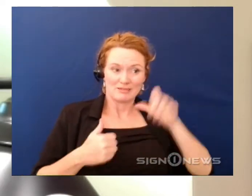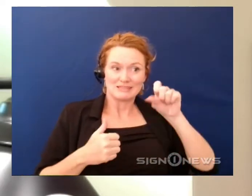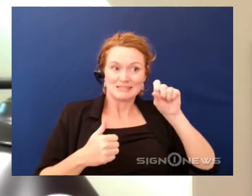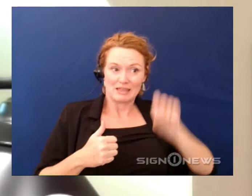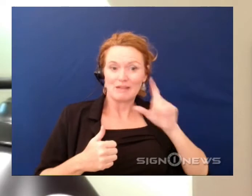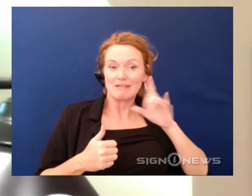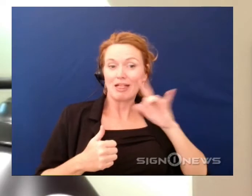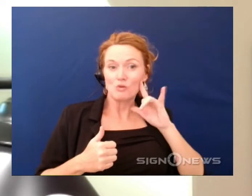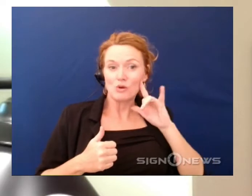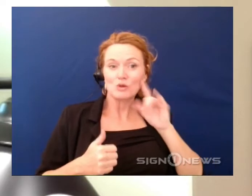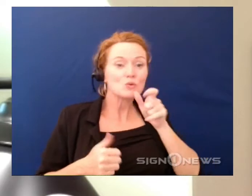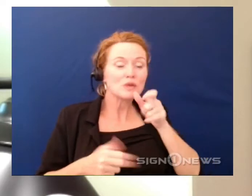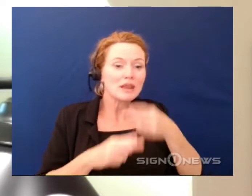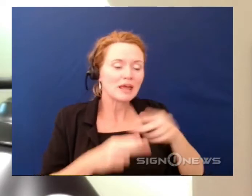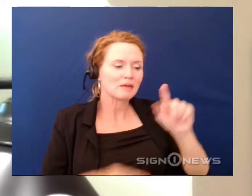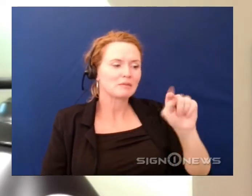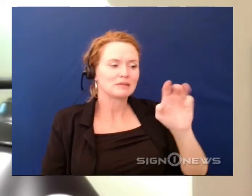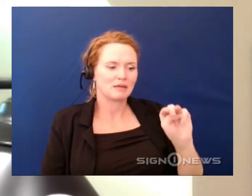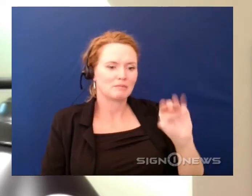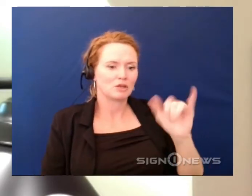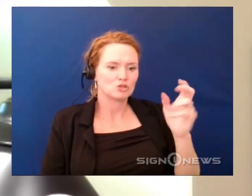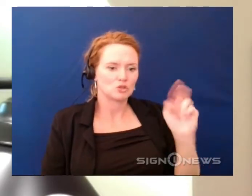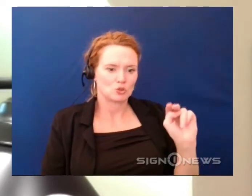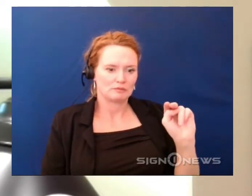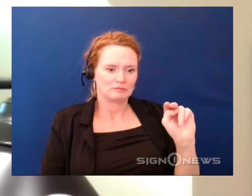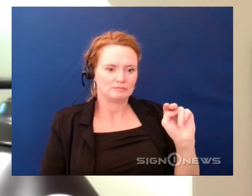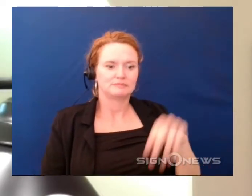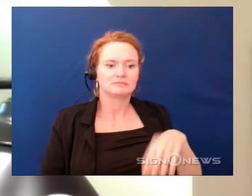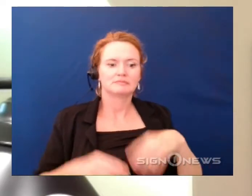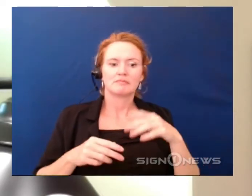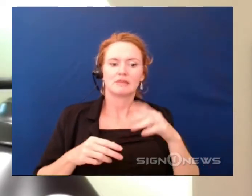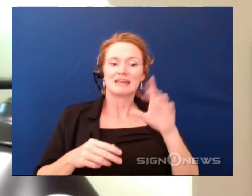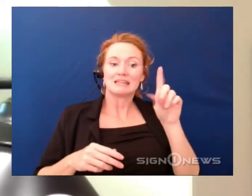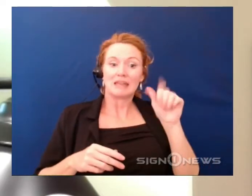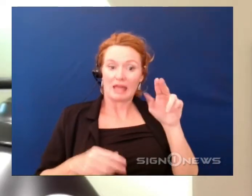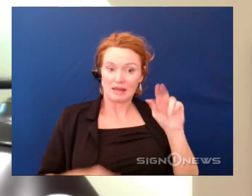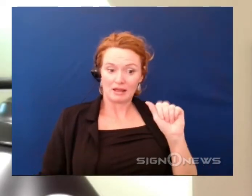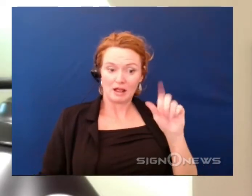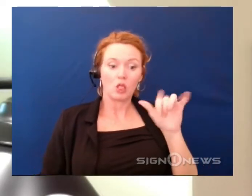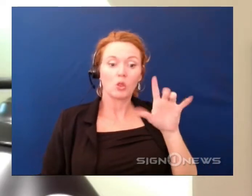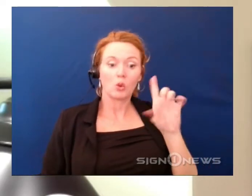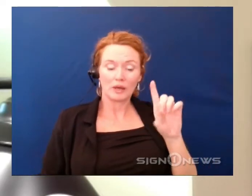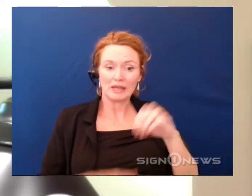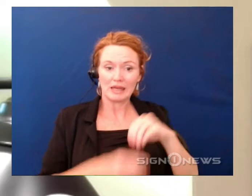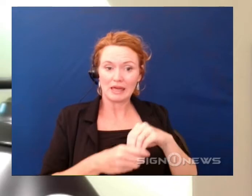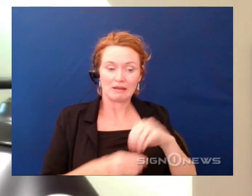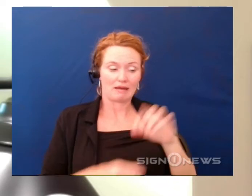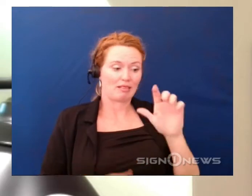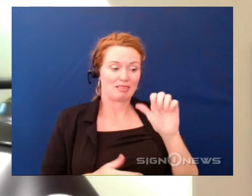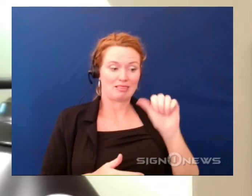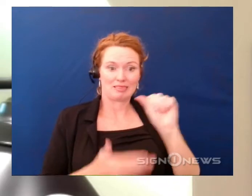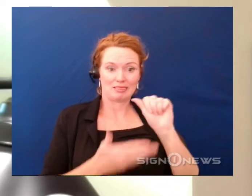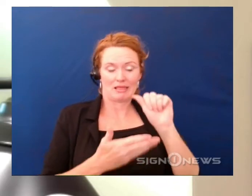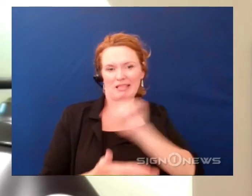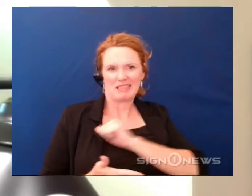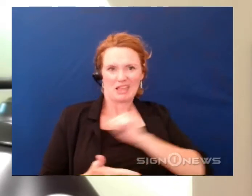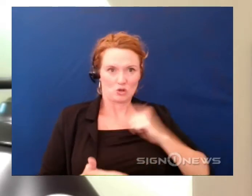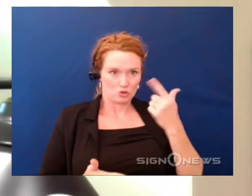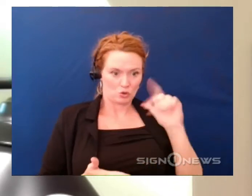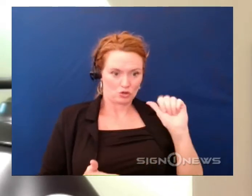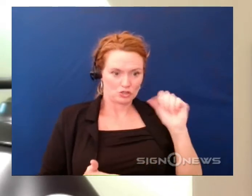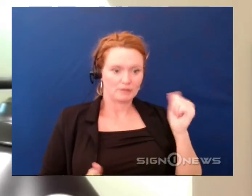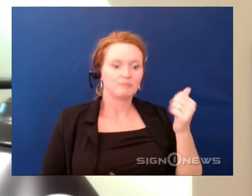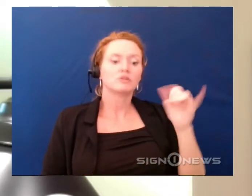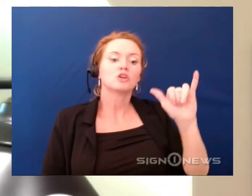Jin. We have Dana Lloyd, program director with the Georgia Advocacy Office in Atlanta. We have Joan Mccarty, the mother